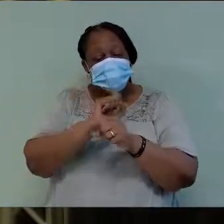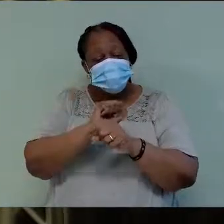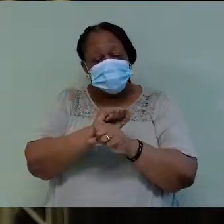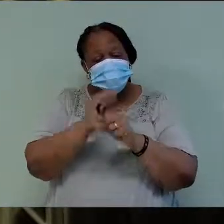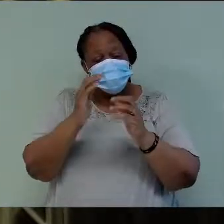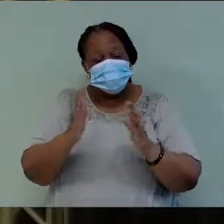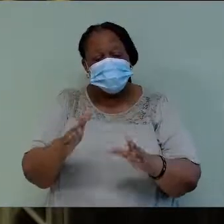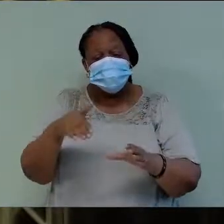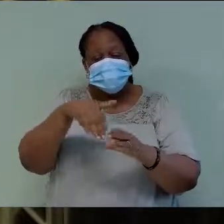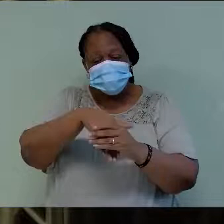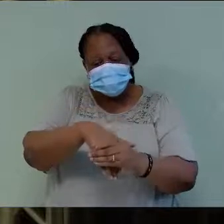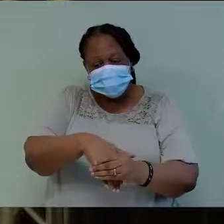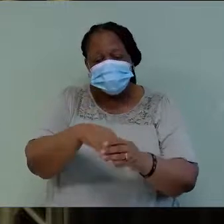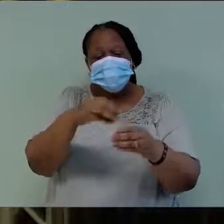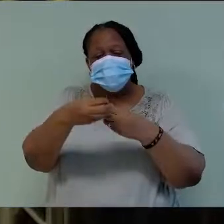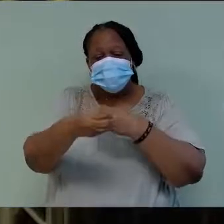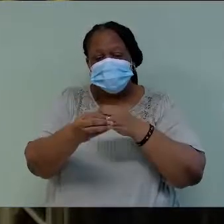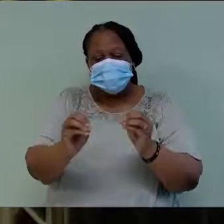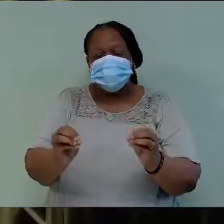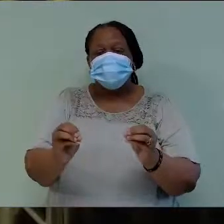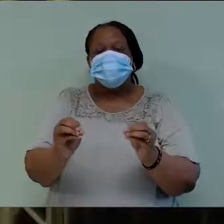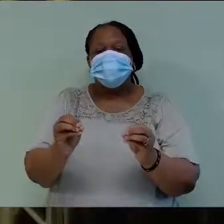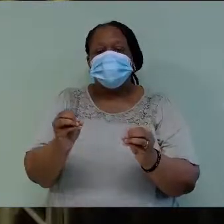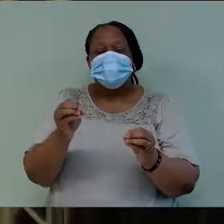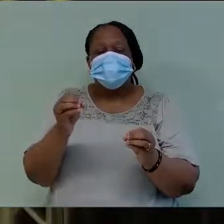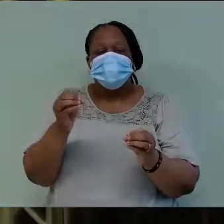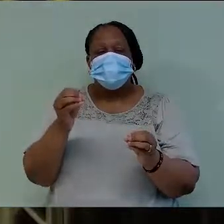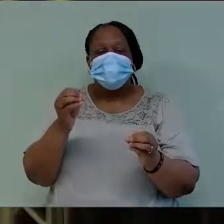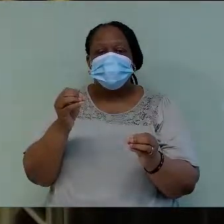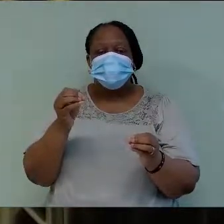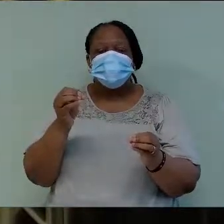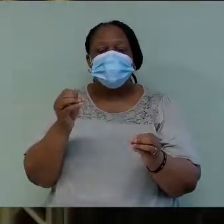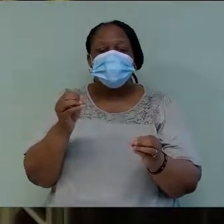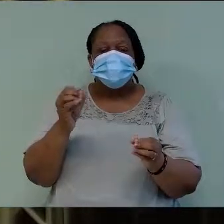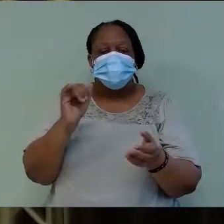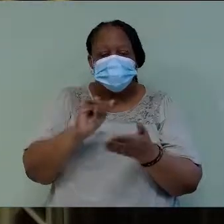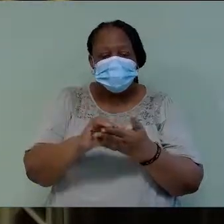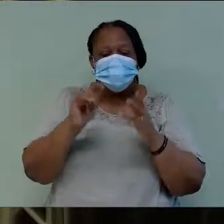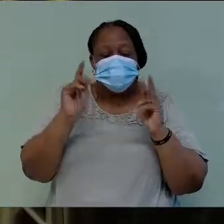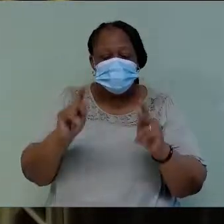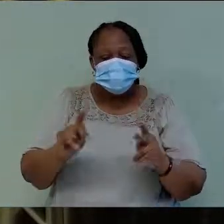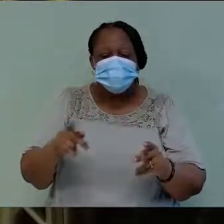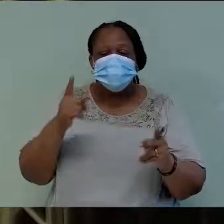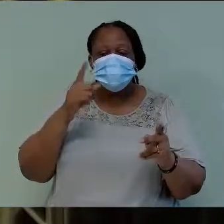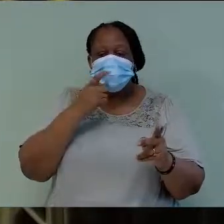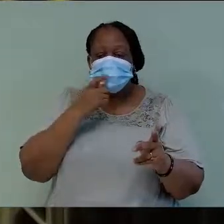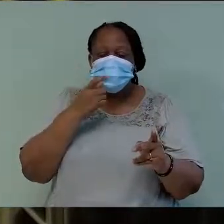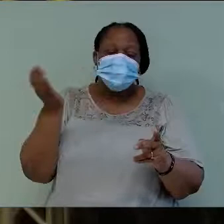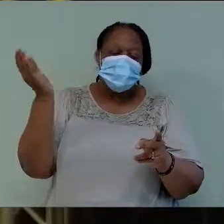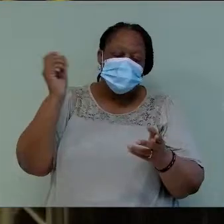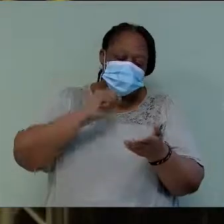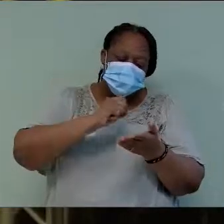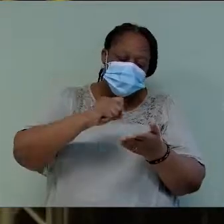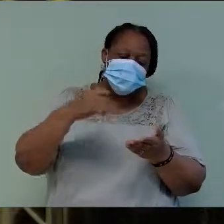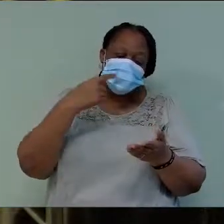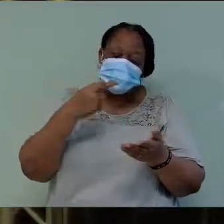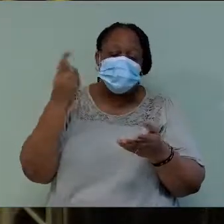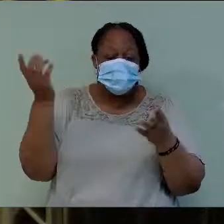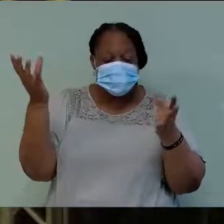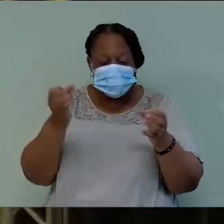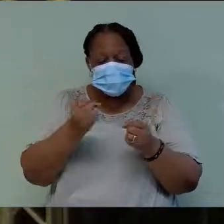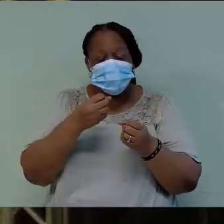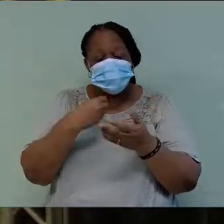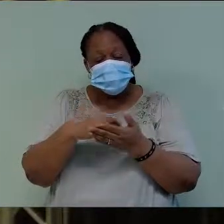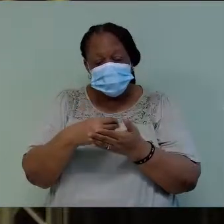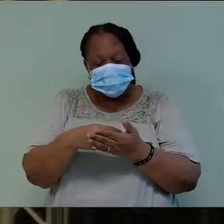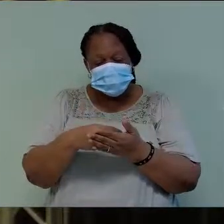has been doing to ensure workers' income assistance claims are processed and forwarded to Social Security